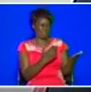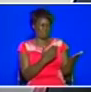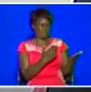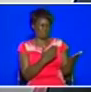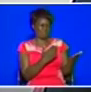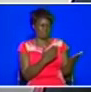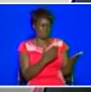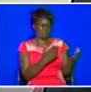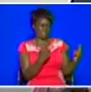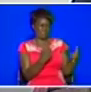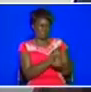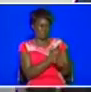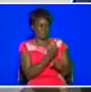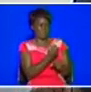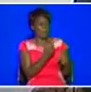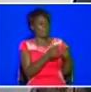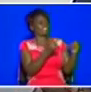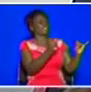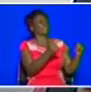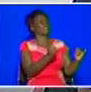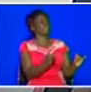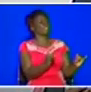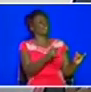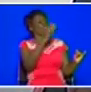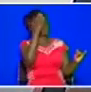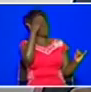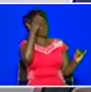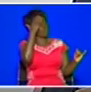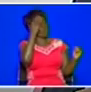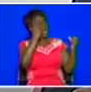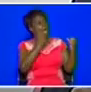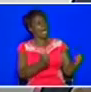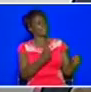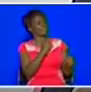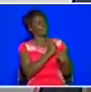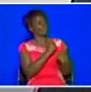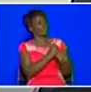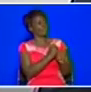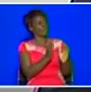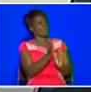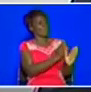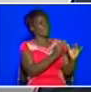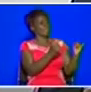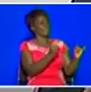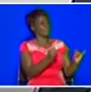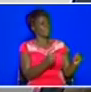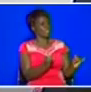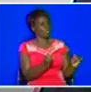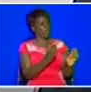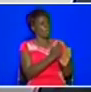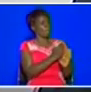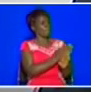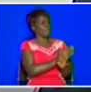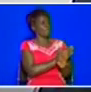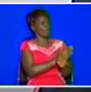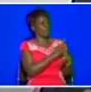main document. But it is implementation. And as you know, it's difficult to do to plan implementation before you get